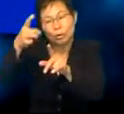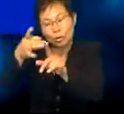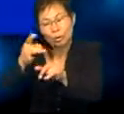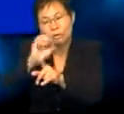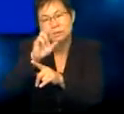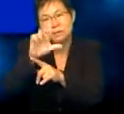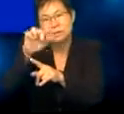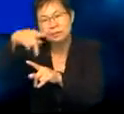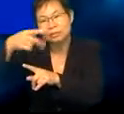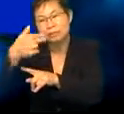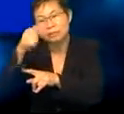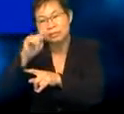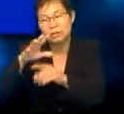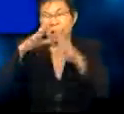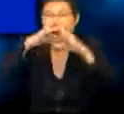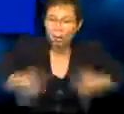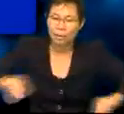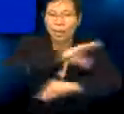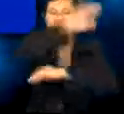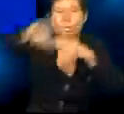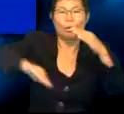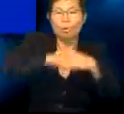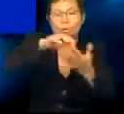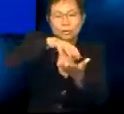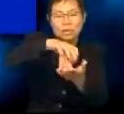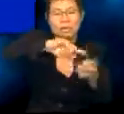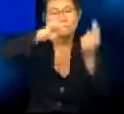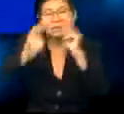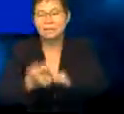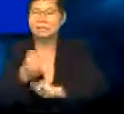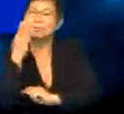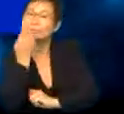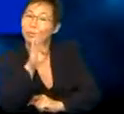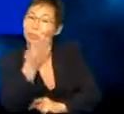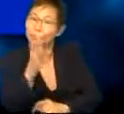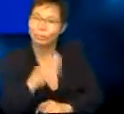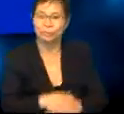sulfate crystal disappears and the whole gel turns blue.